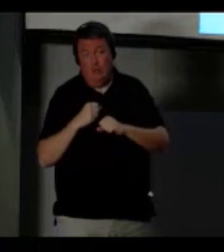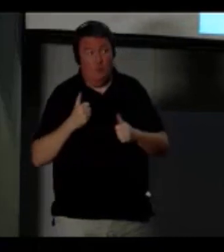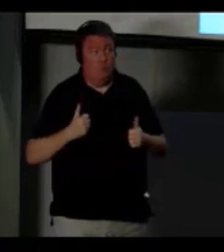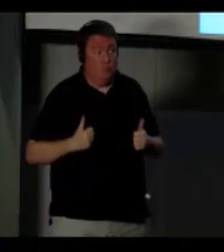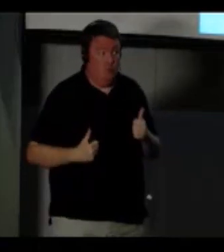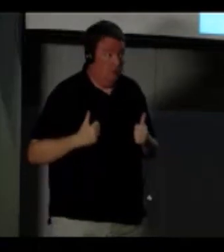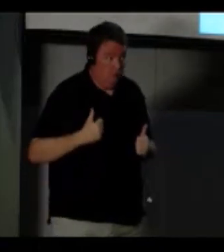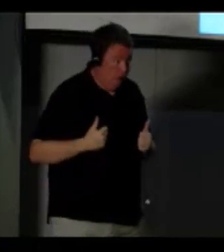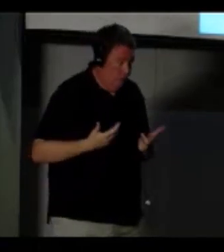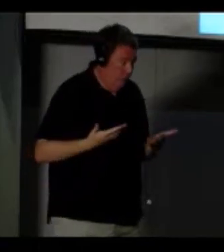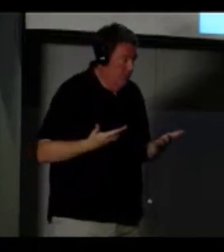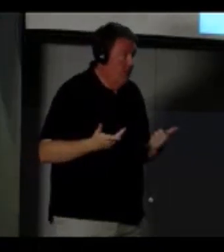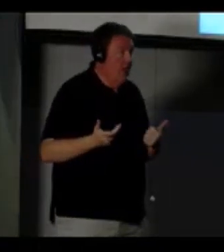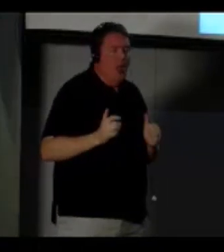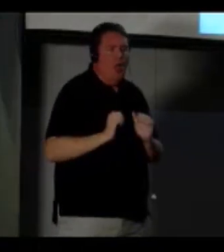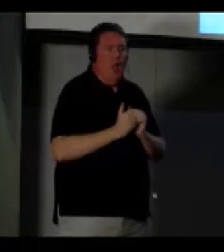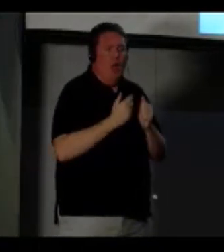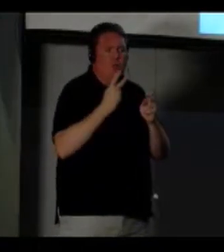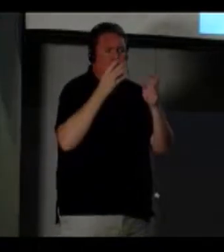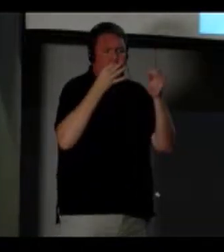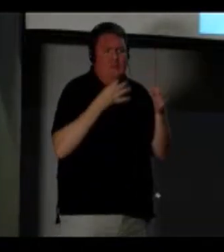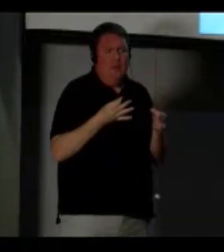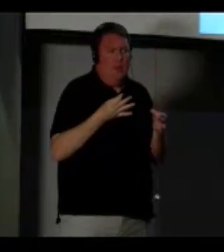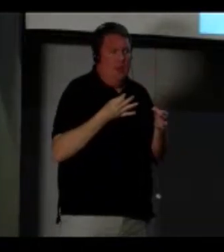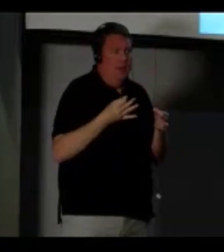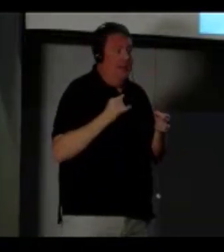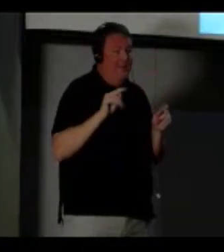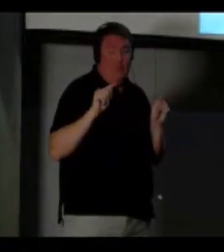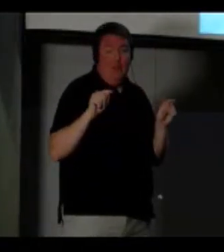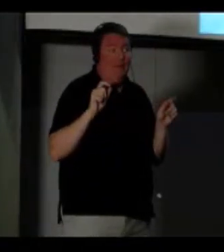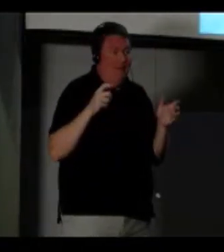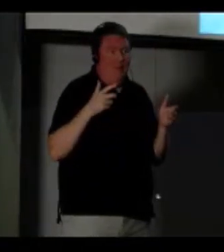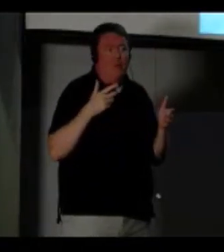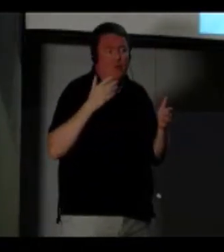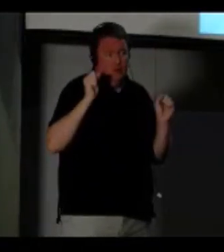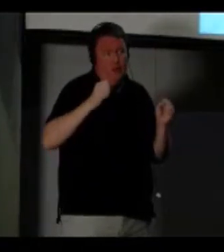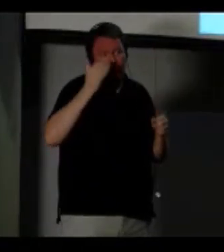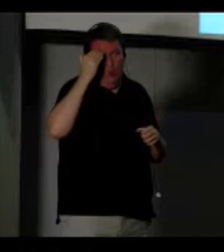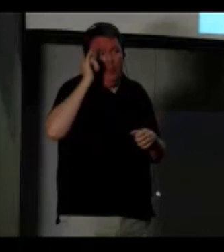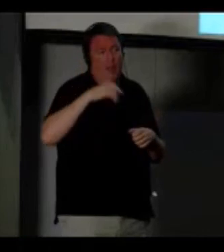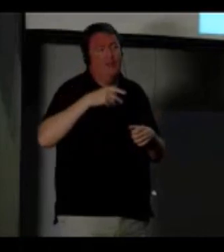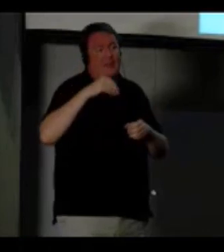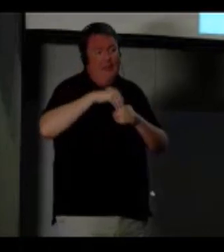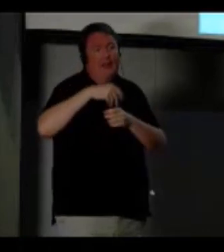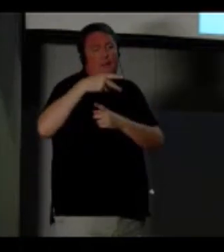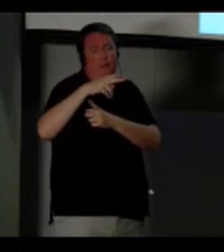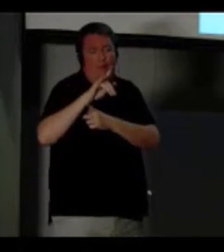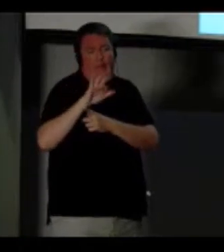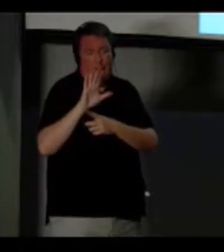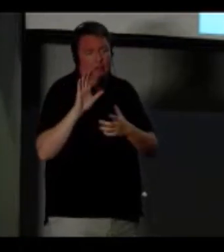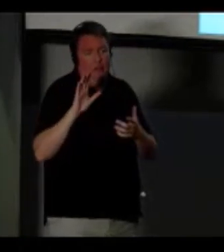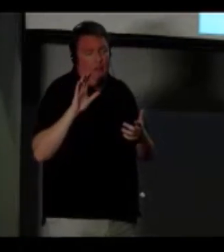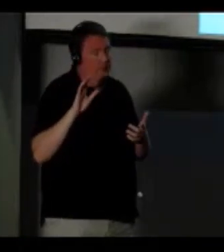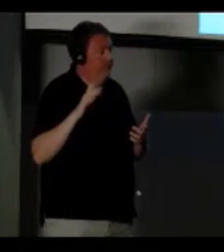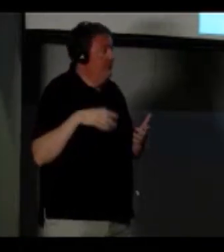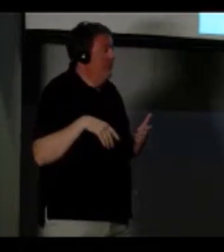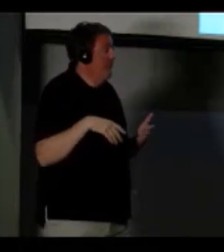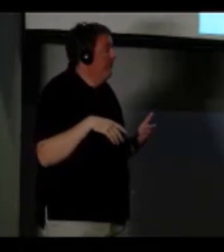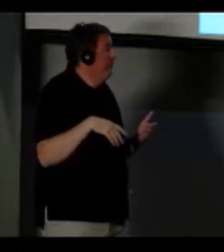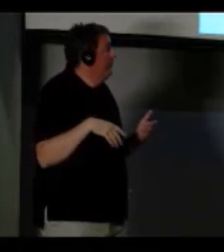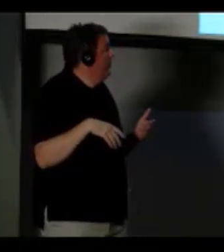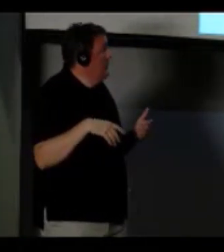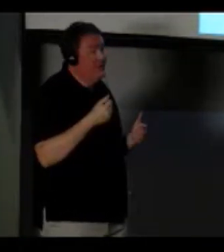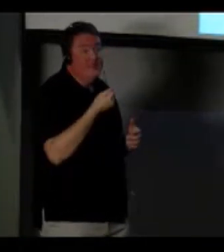figuring that out, you can determine whether or not it's in the public domain. I've identified here a number of museums that